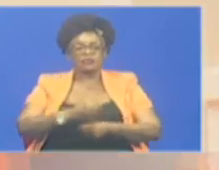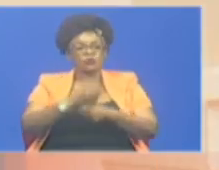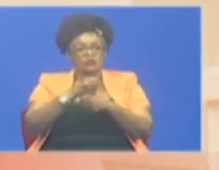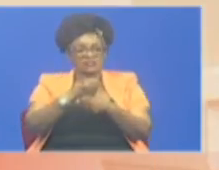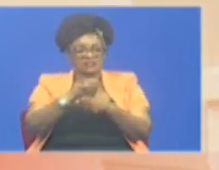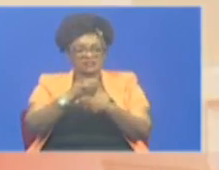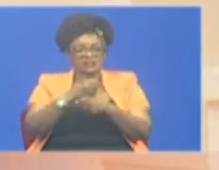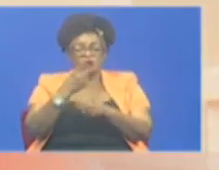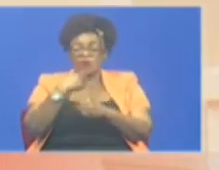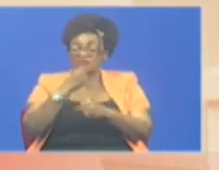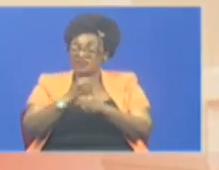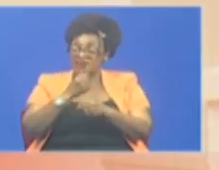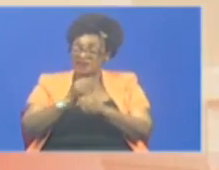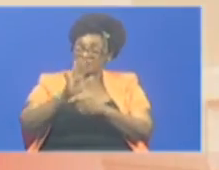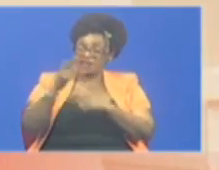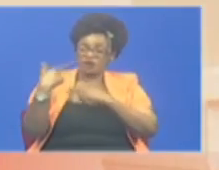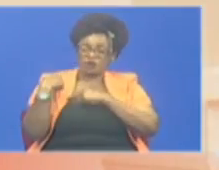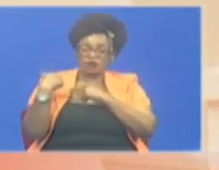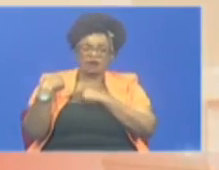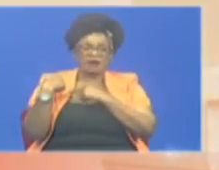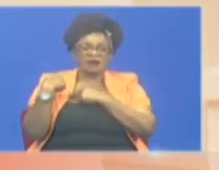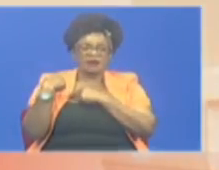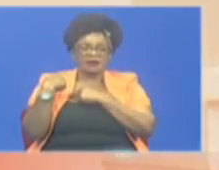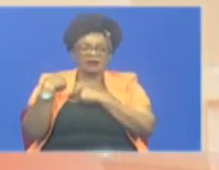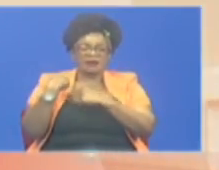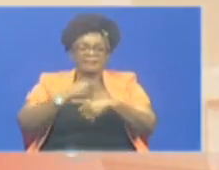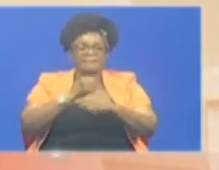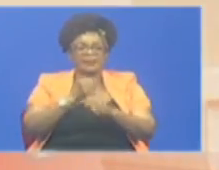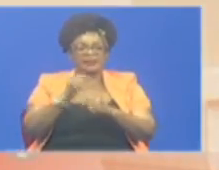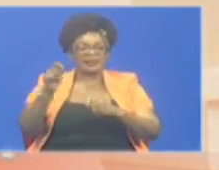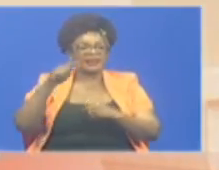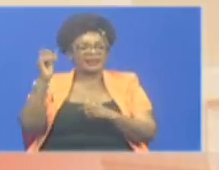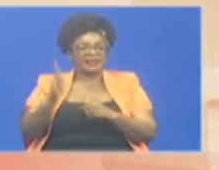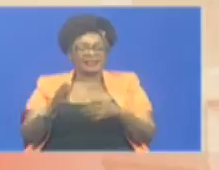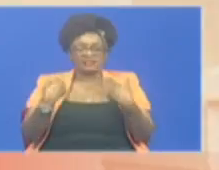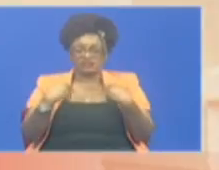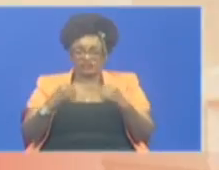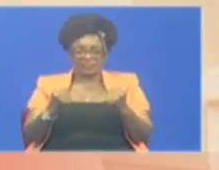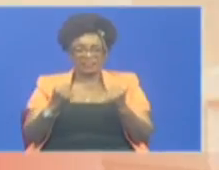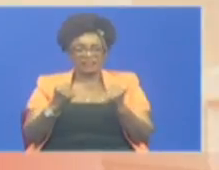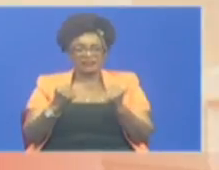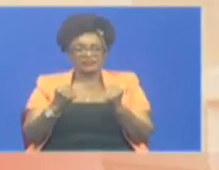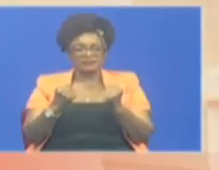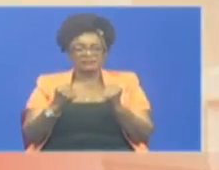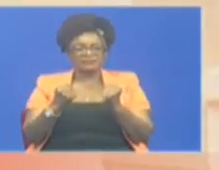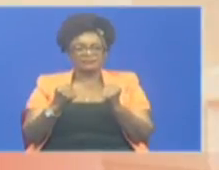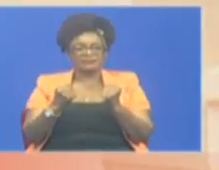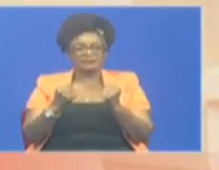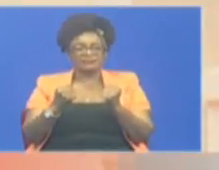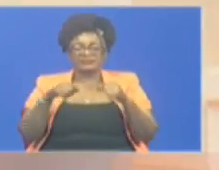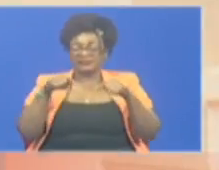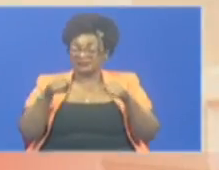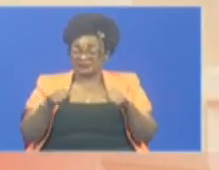have done their role in preserving Kenya's strength in this war.